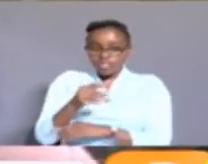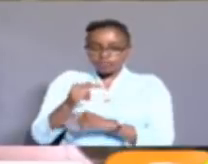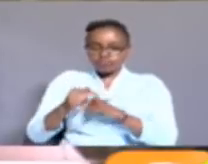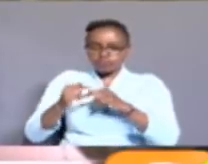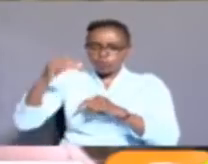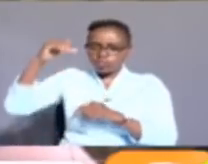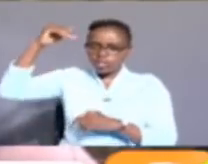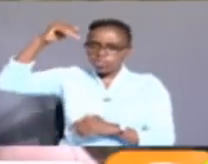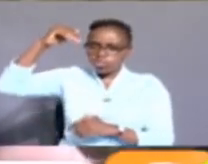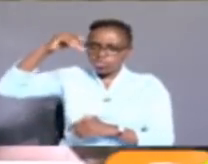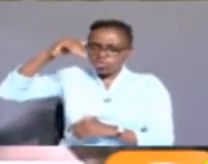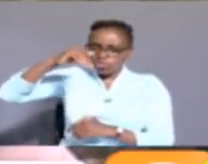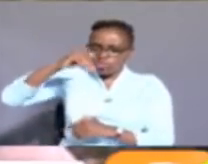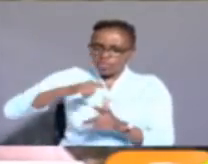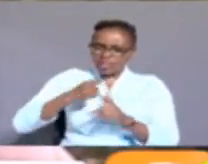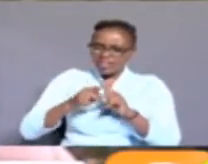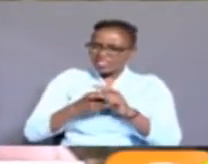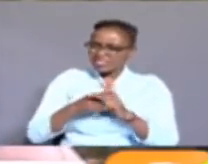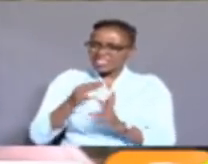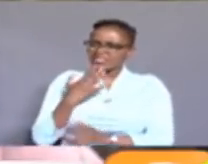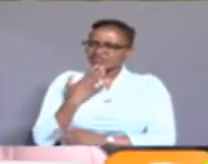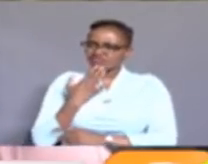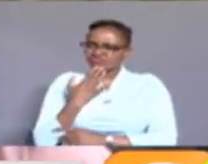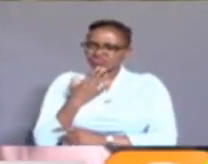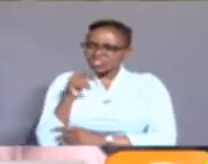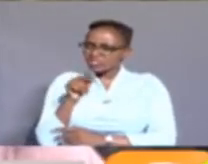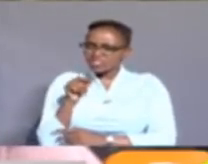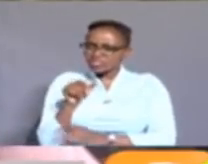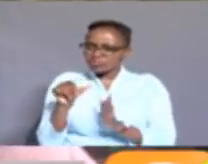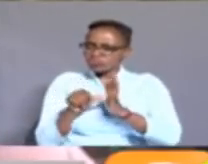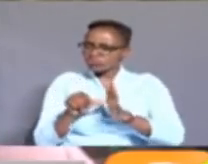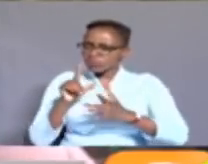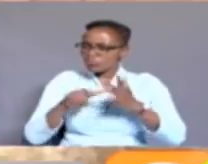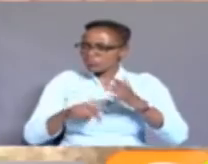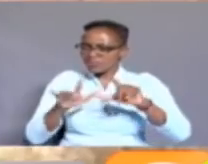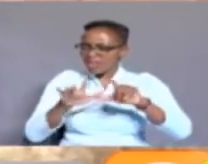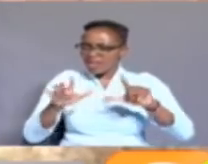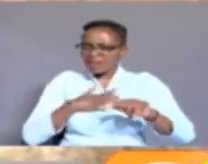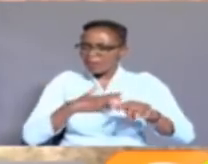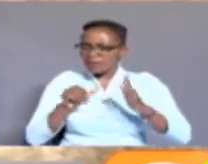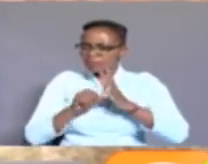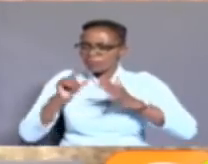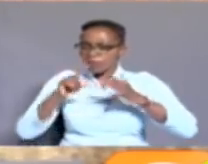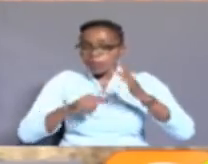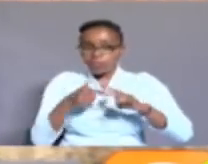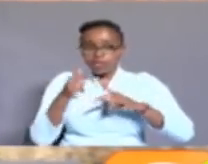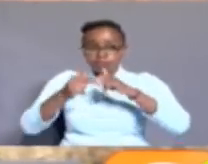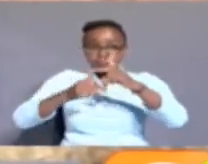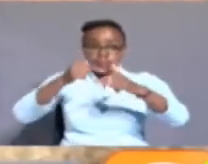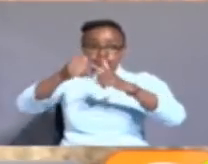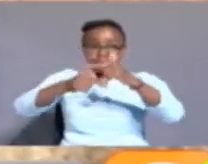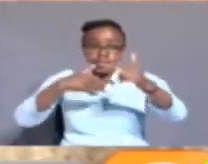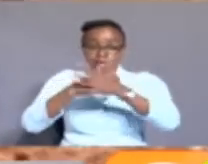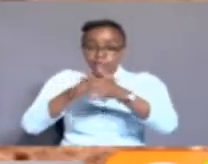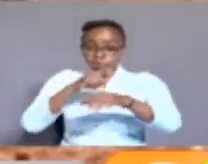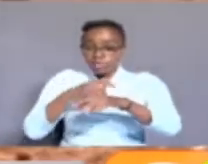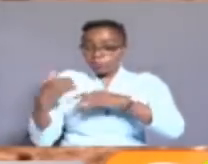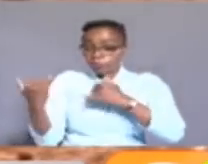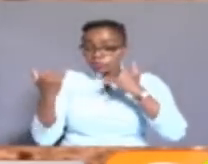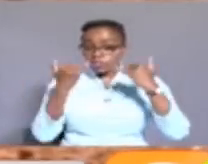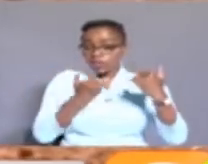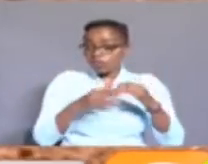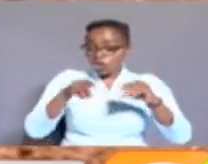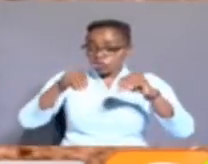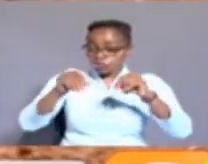was going down, and then I started asking myself, what is wrong with my lot? This continued until he was introduced to